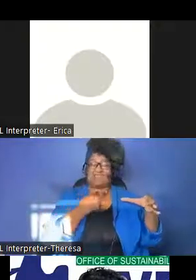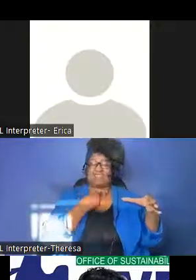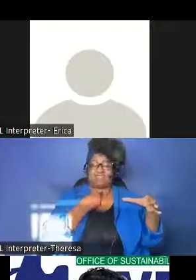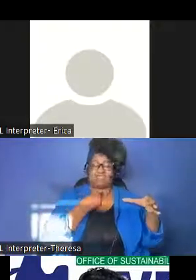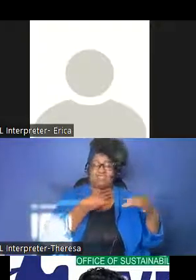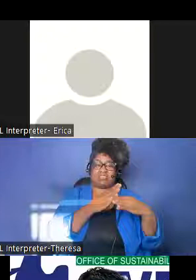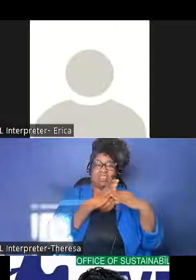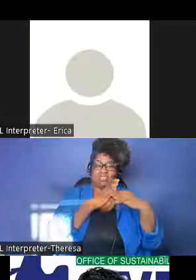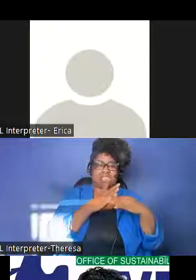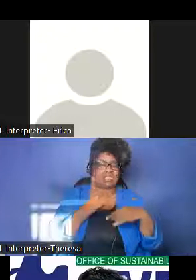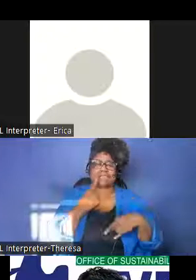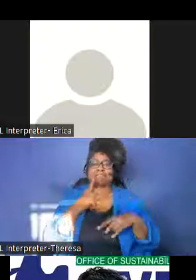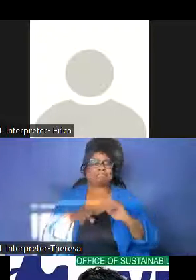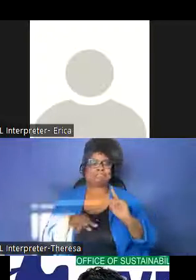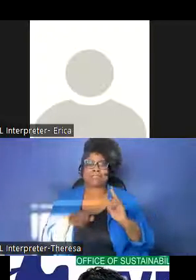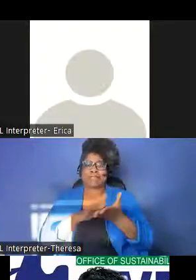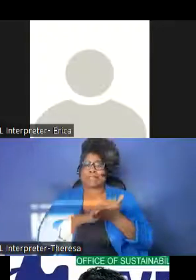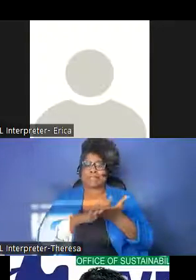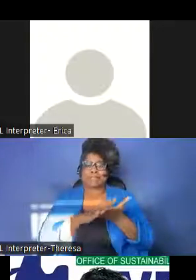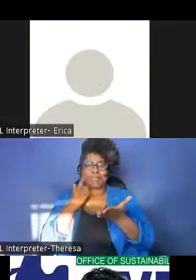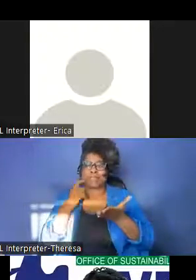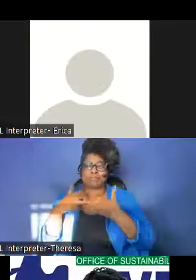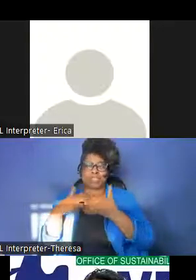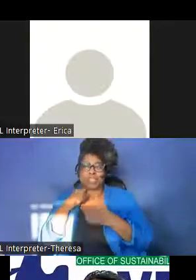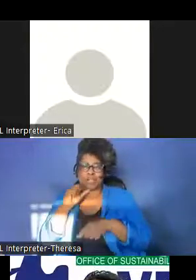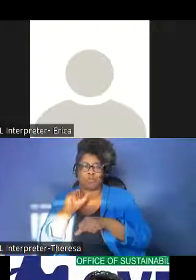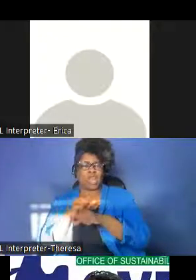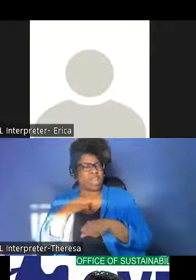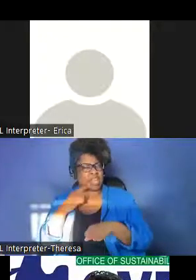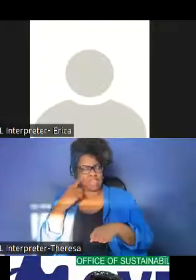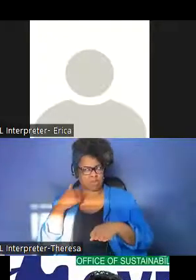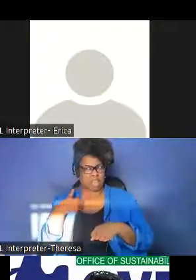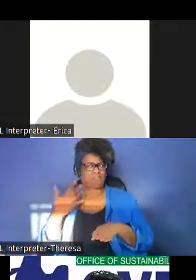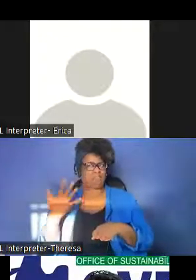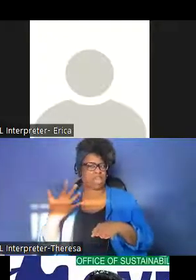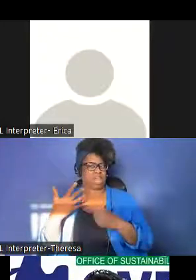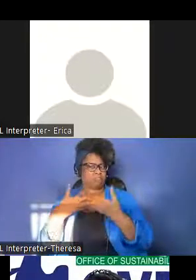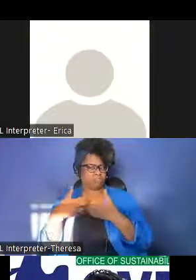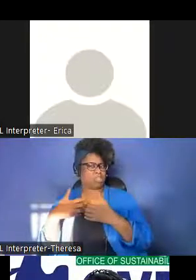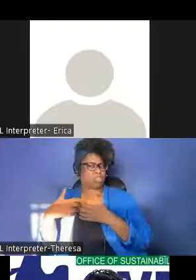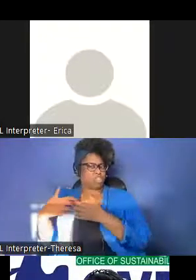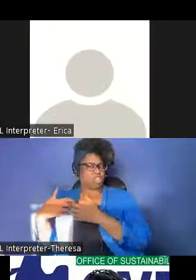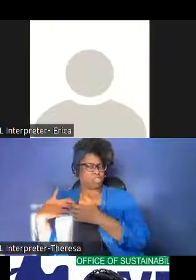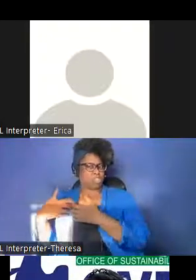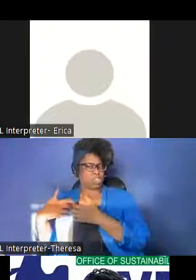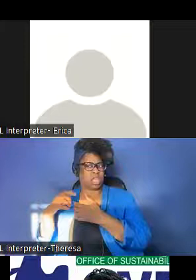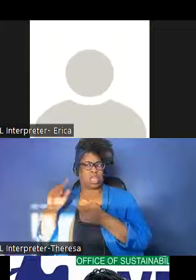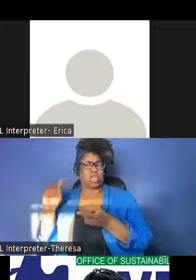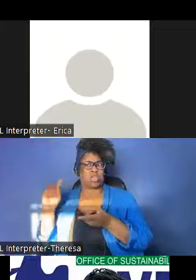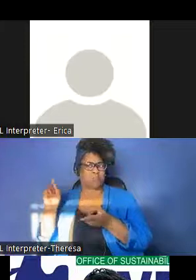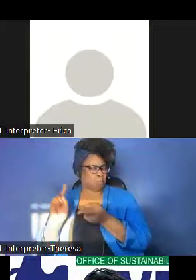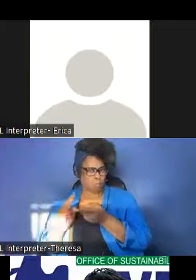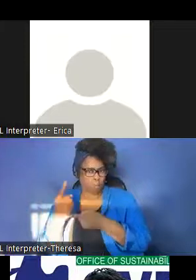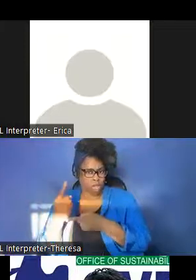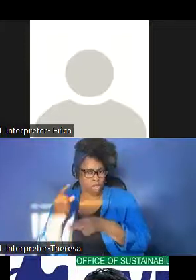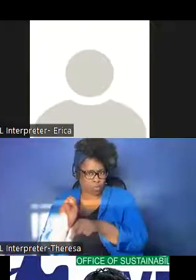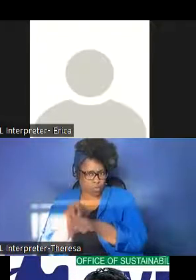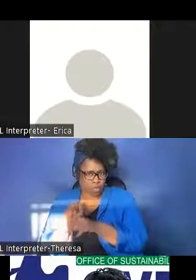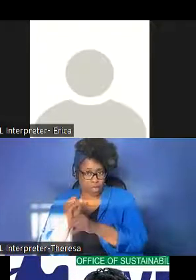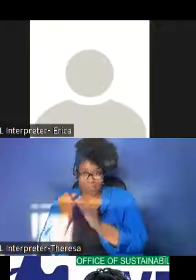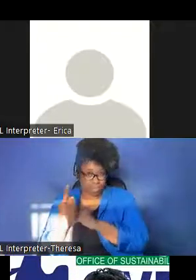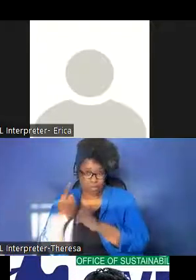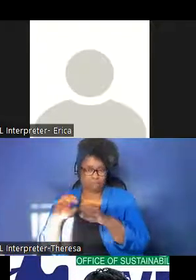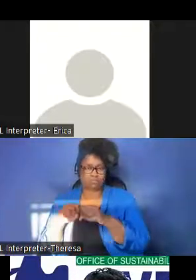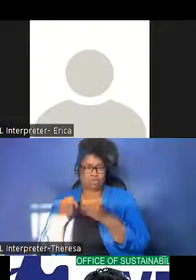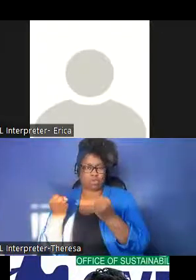say they can't do it because the machine are not working. I believe we had 5. And it went down to 1 that was working and that broke. That's the